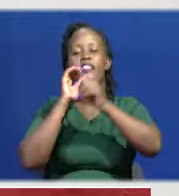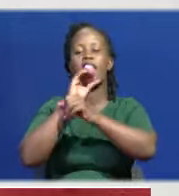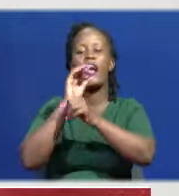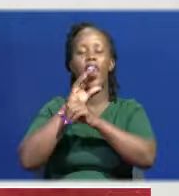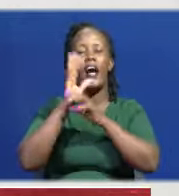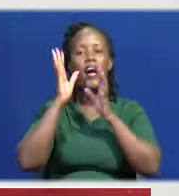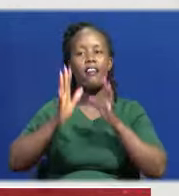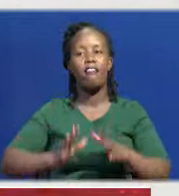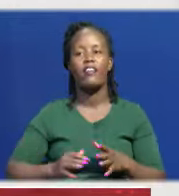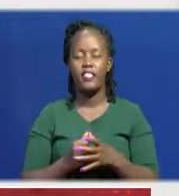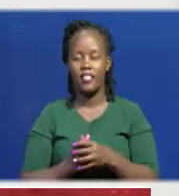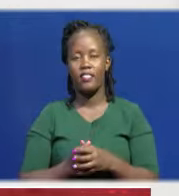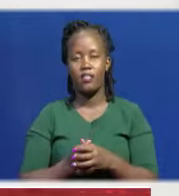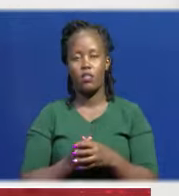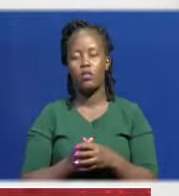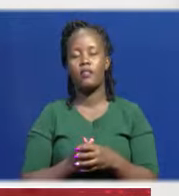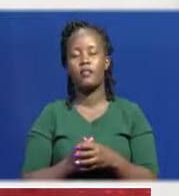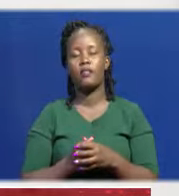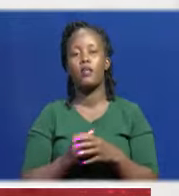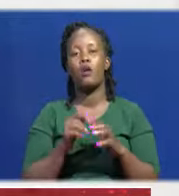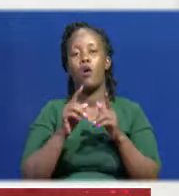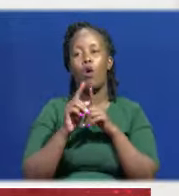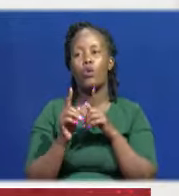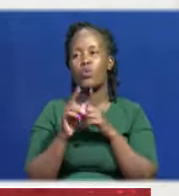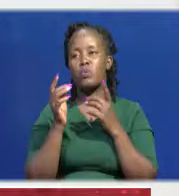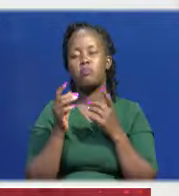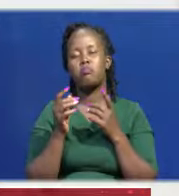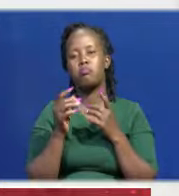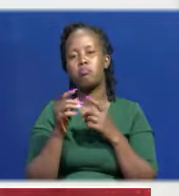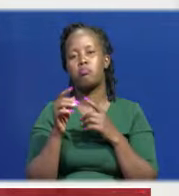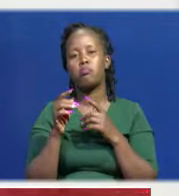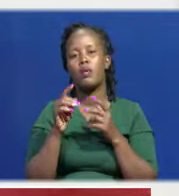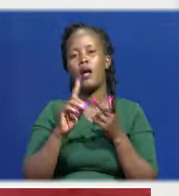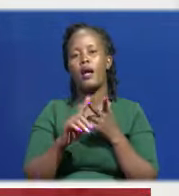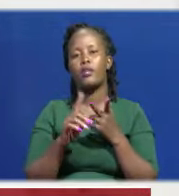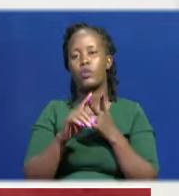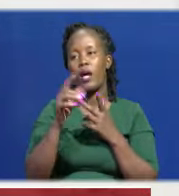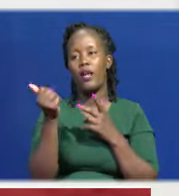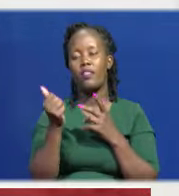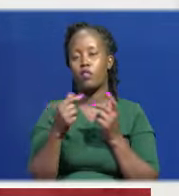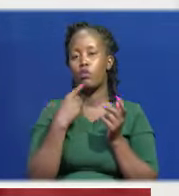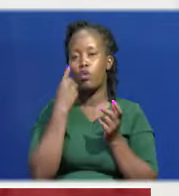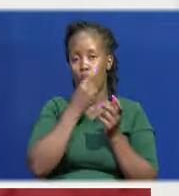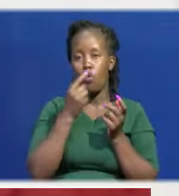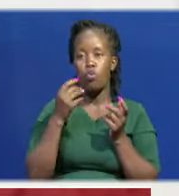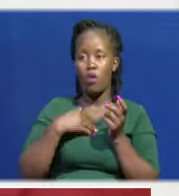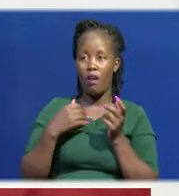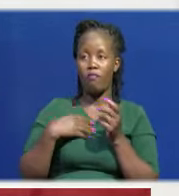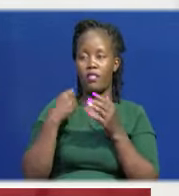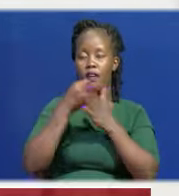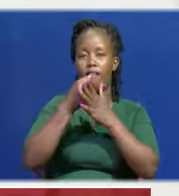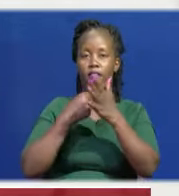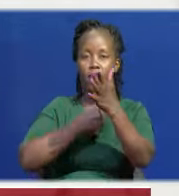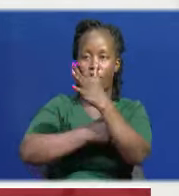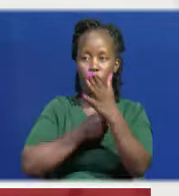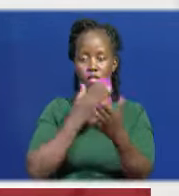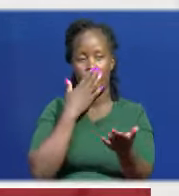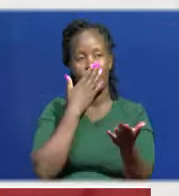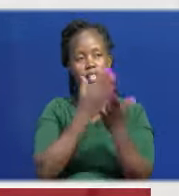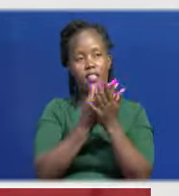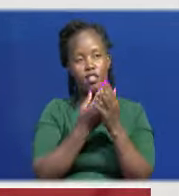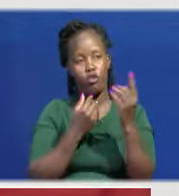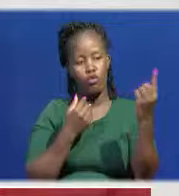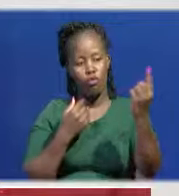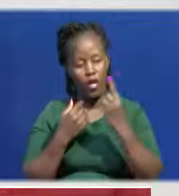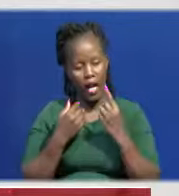advisor, pediatric and adolescent at Elizabeth Glaser Pediatric AIDS Foundation. Thank you very much for making time,